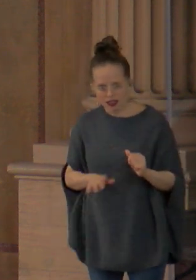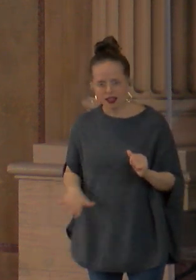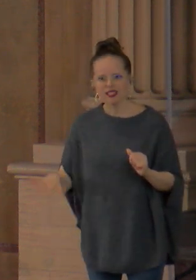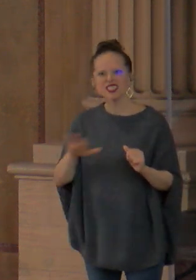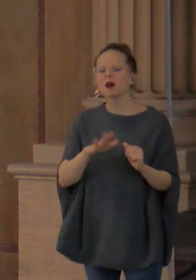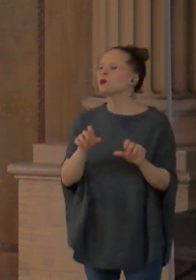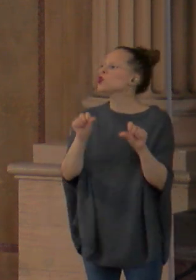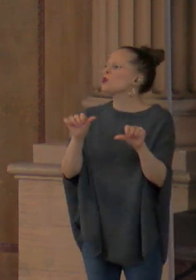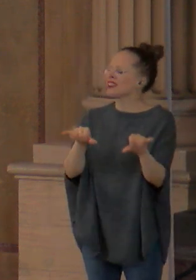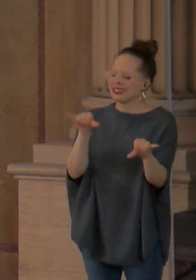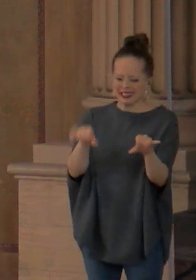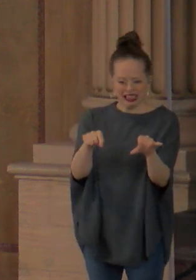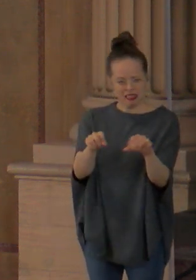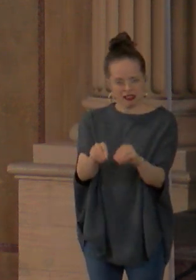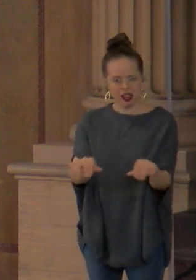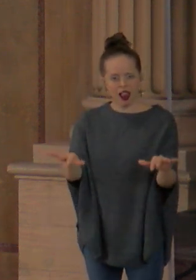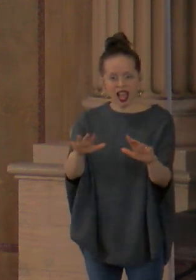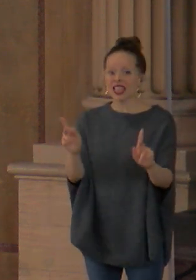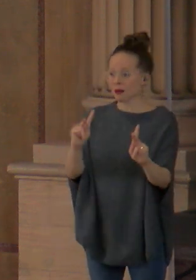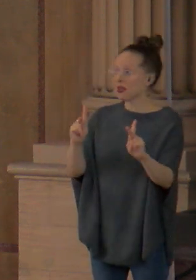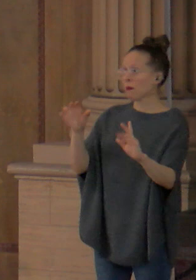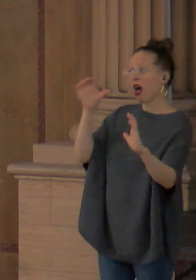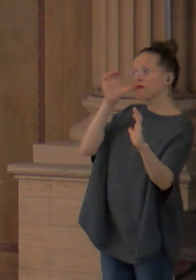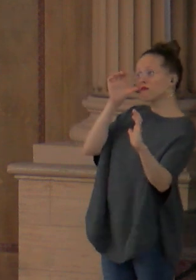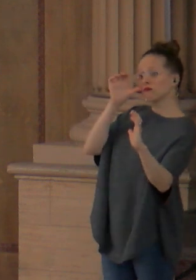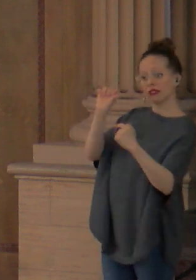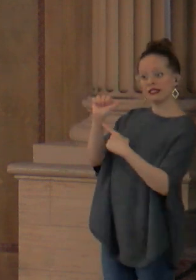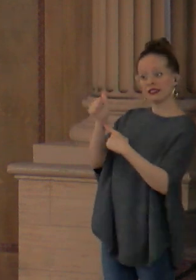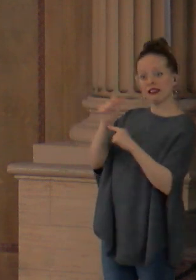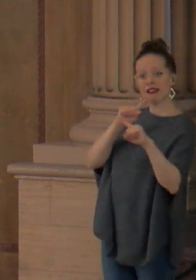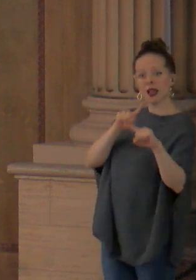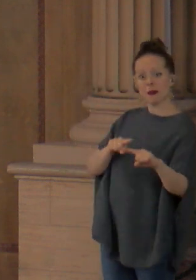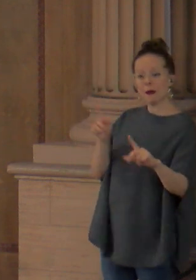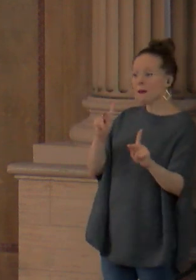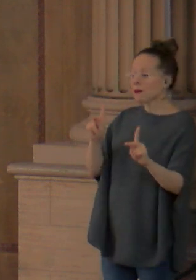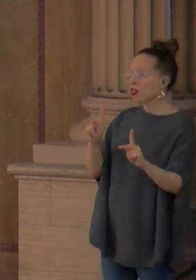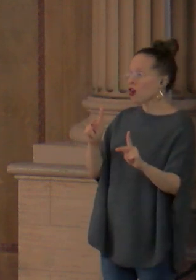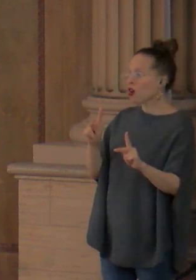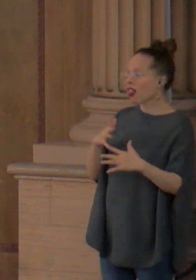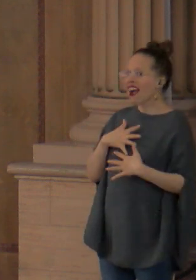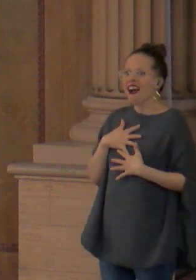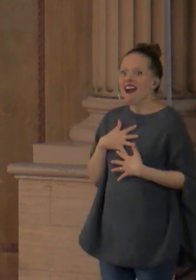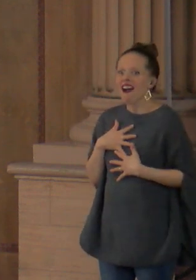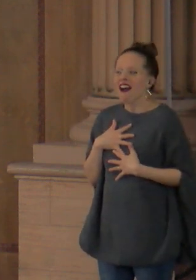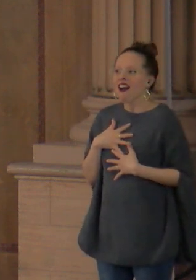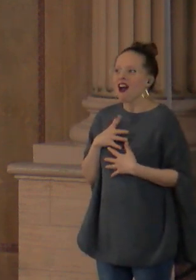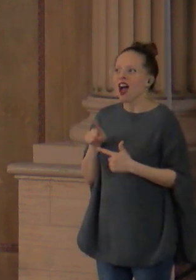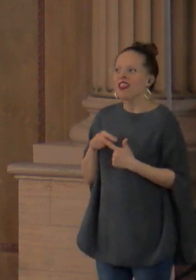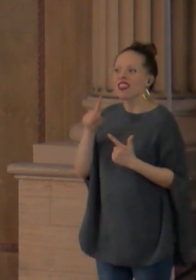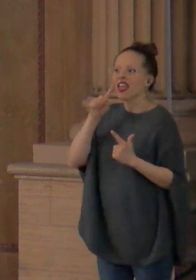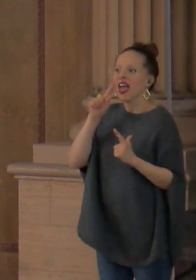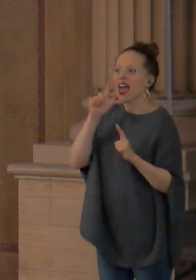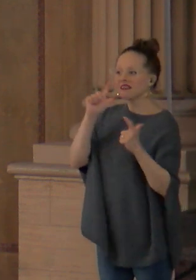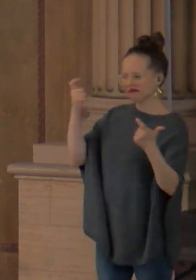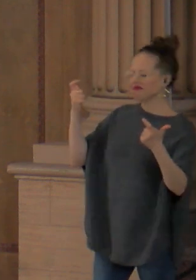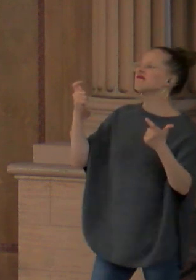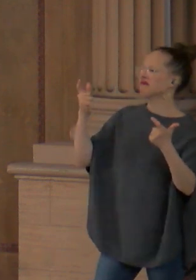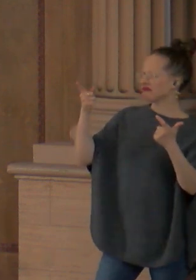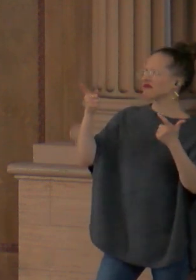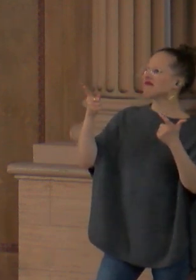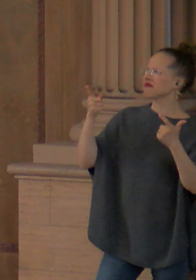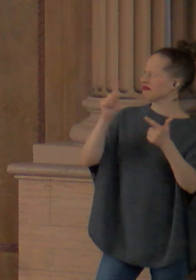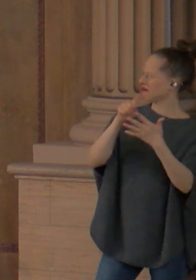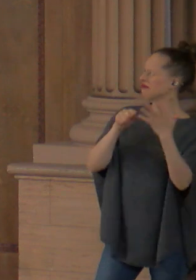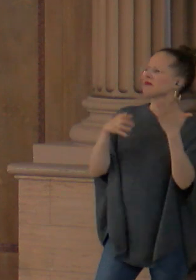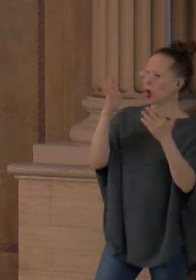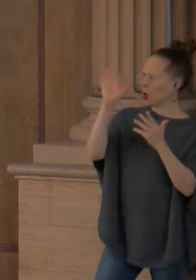you. The people hear all those commands, the Ten Commandments, and they're so full of themselves as they hear these commandments that they say, Yep, all these